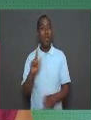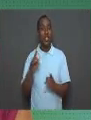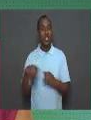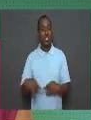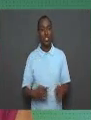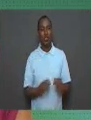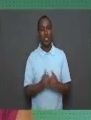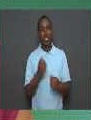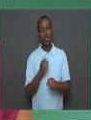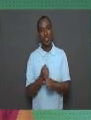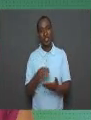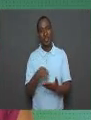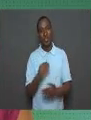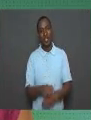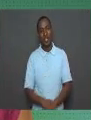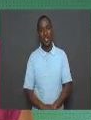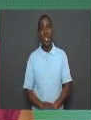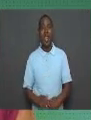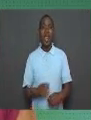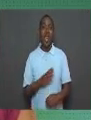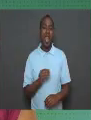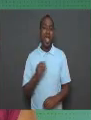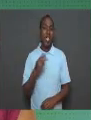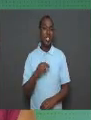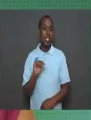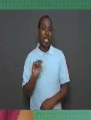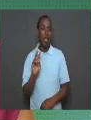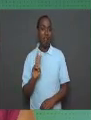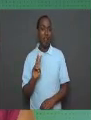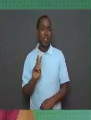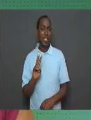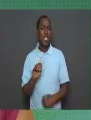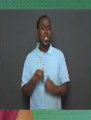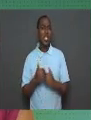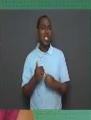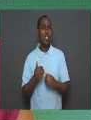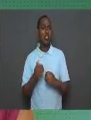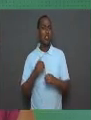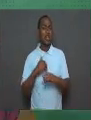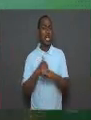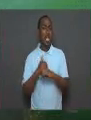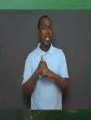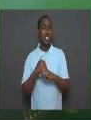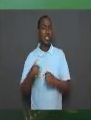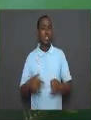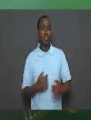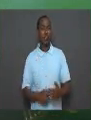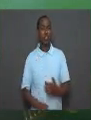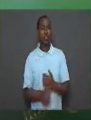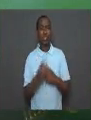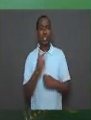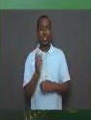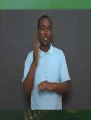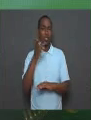lymphatic system works and how HIV affects our immune system.